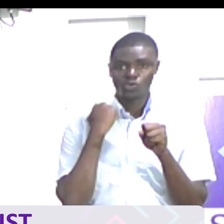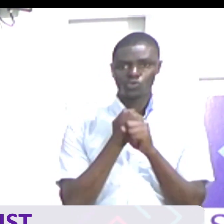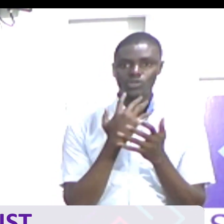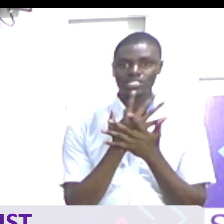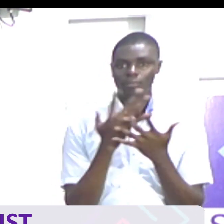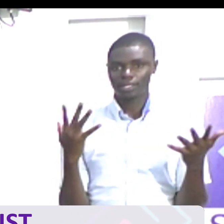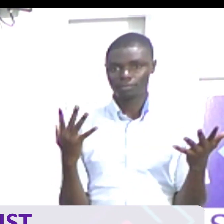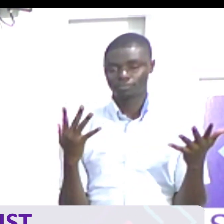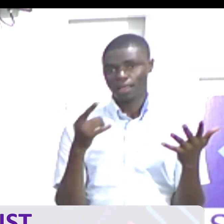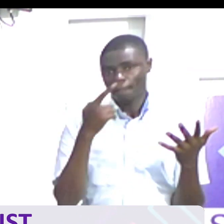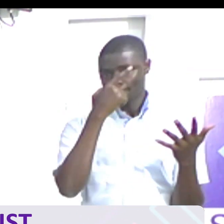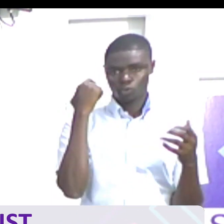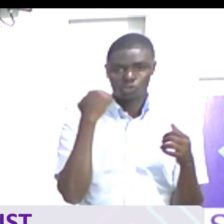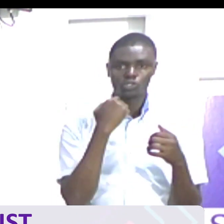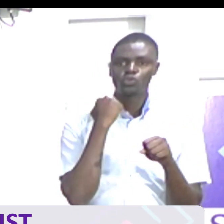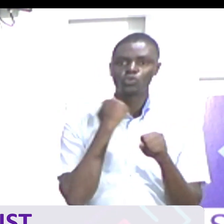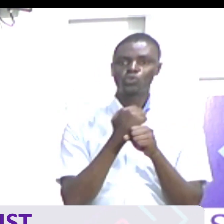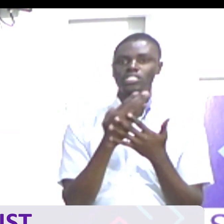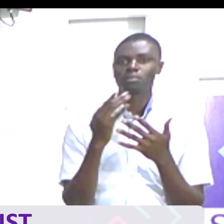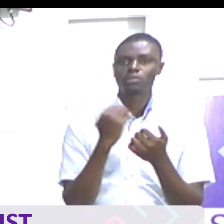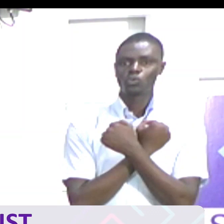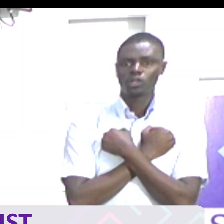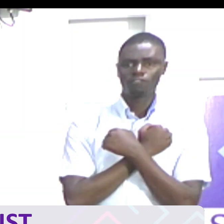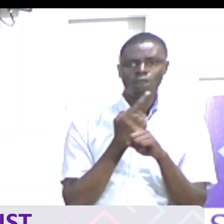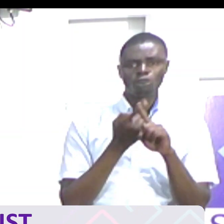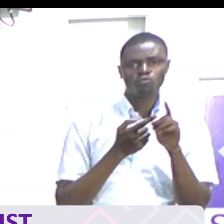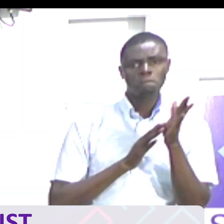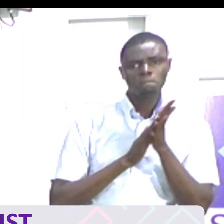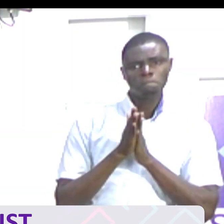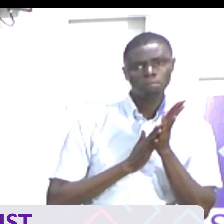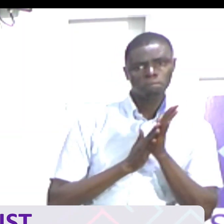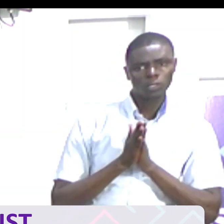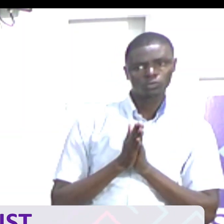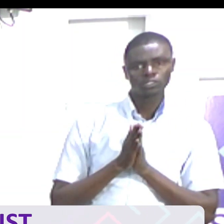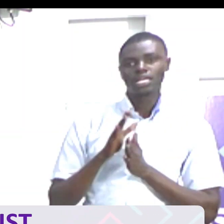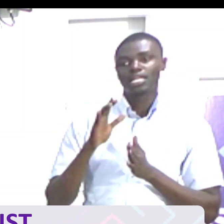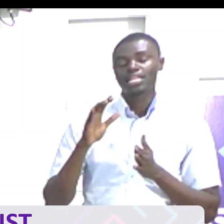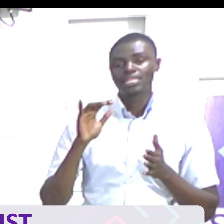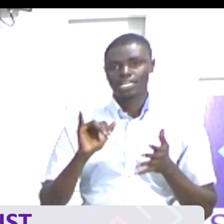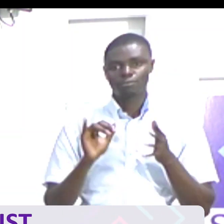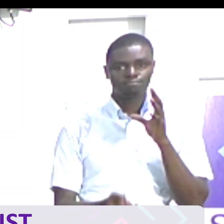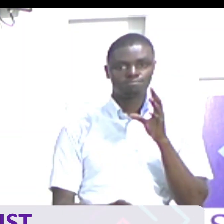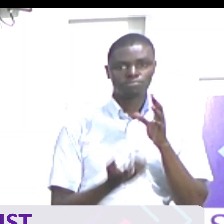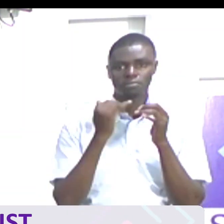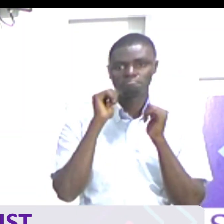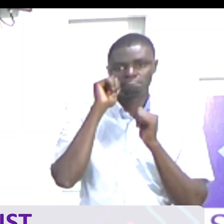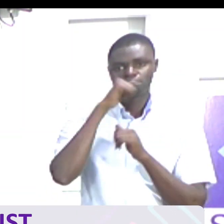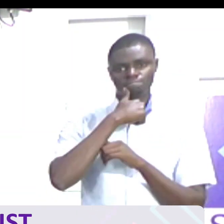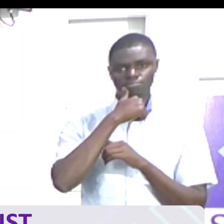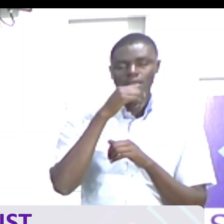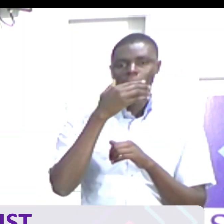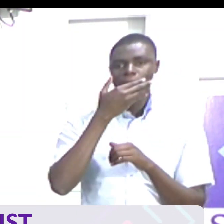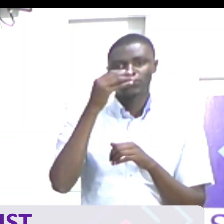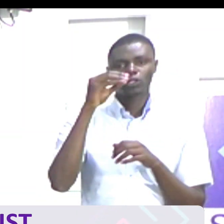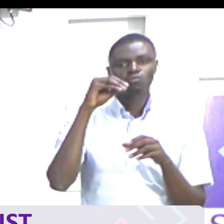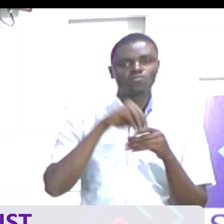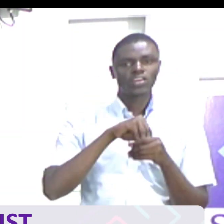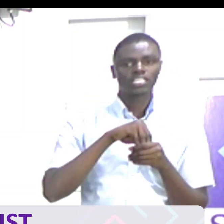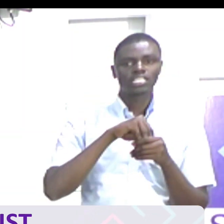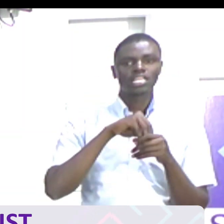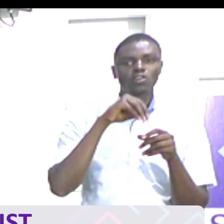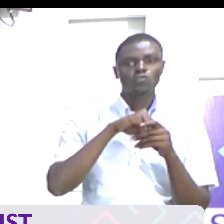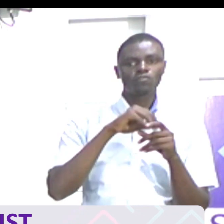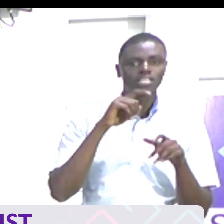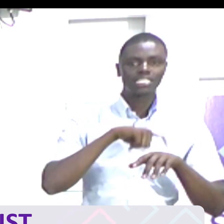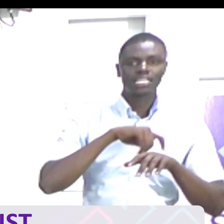something, because you're doing something that you love, out of passion automatically unapata inatokea vyema. Iko tu sawa. Bora you invest